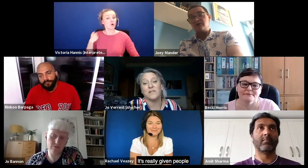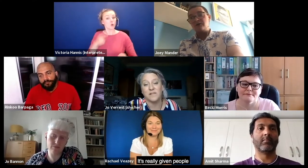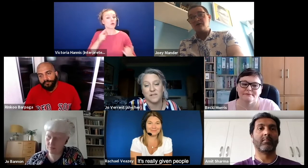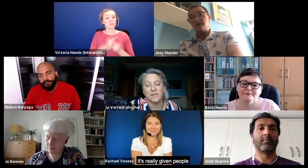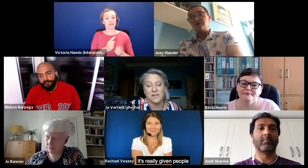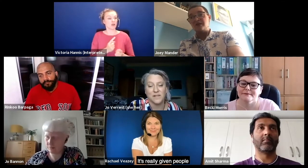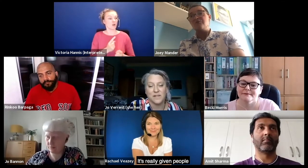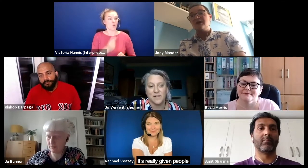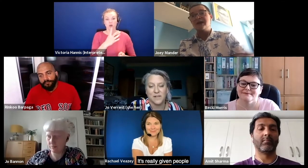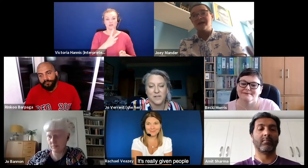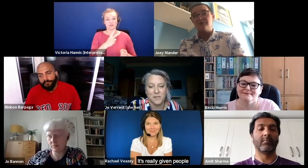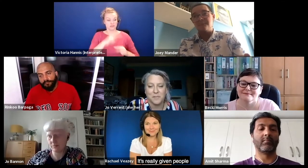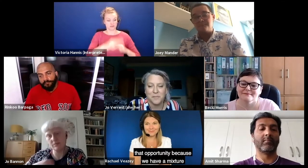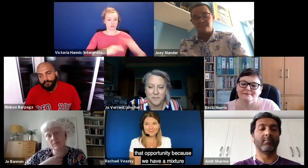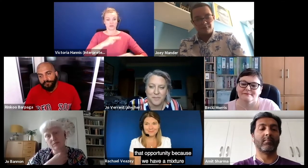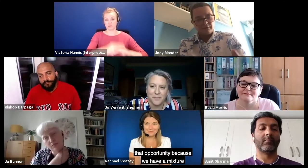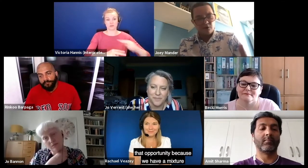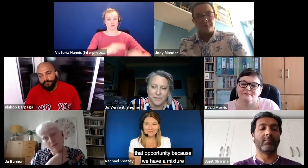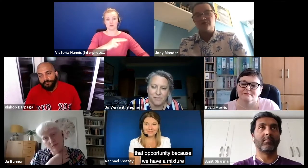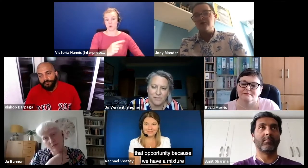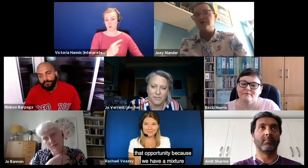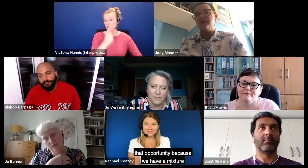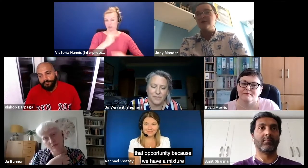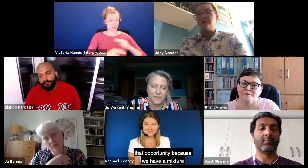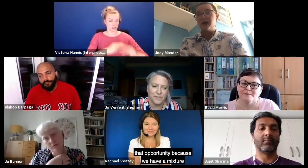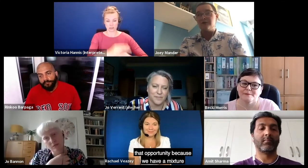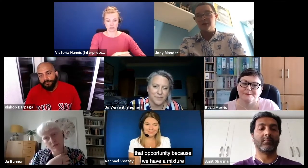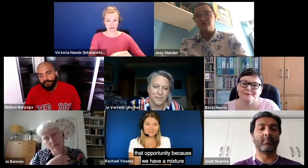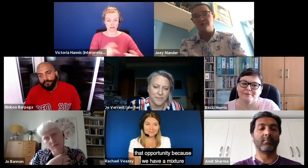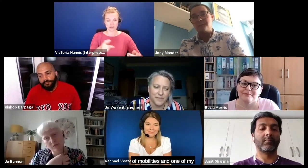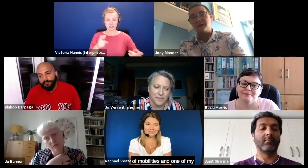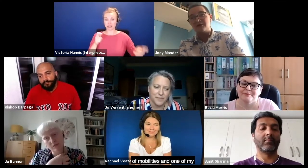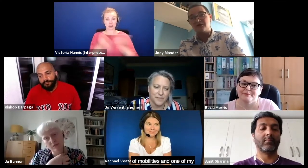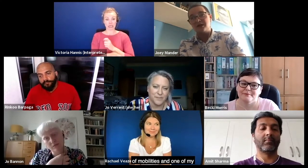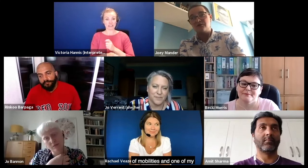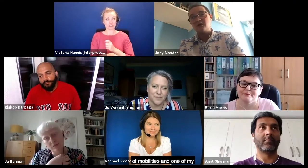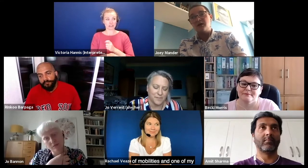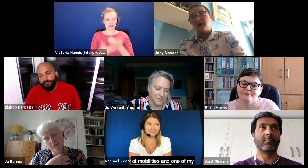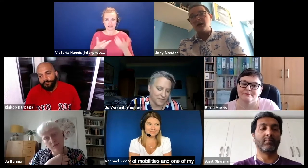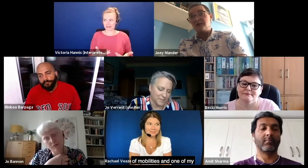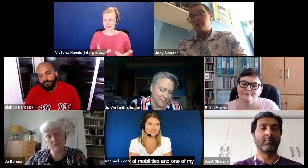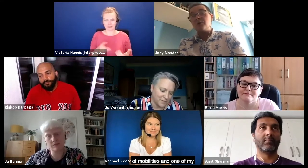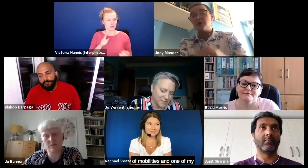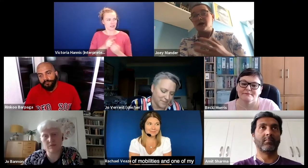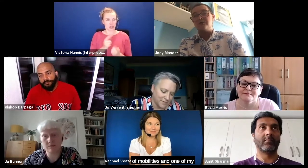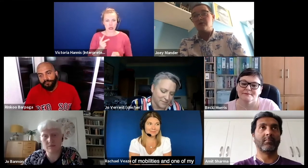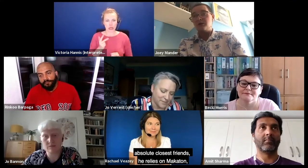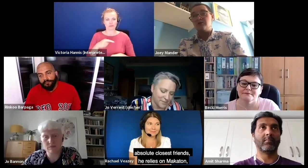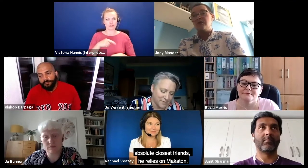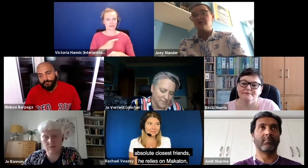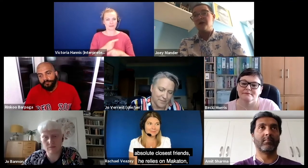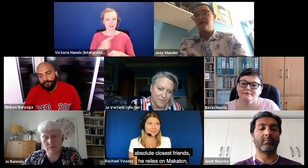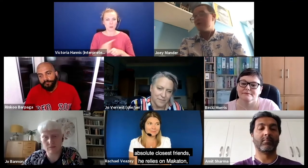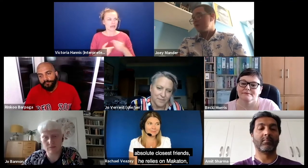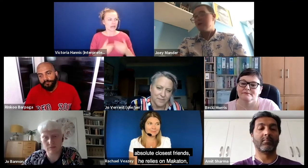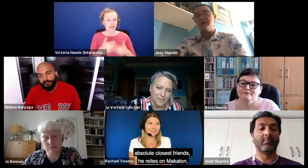And it's really given people that opportunity, because we have a mixture of abilities. And one of my absolute